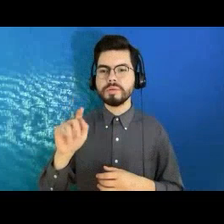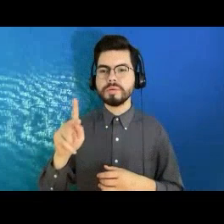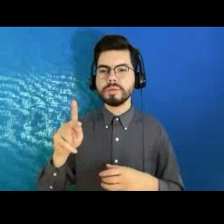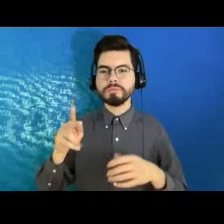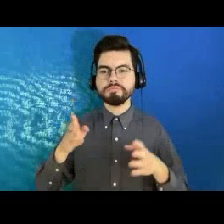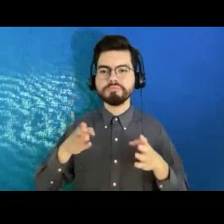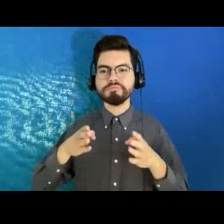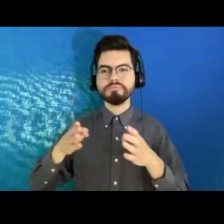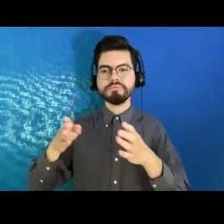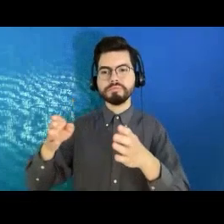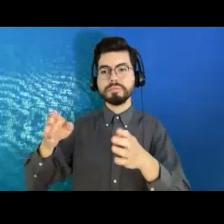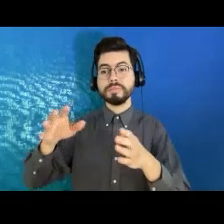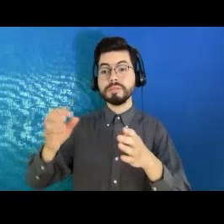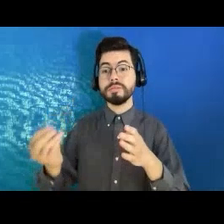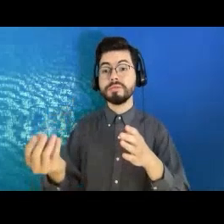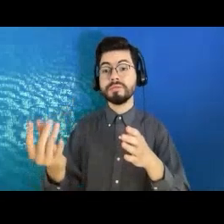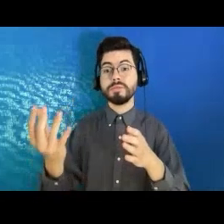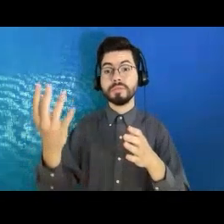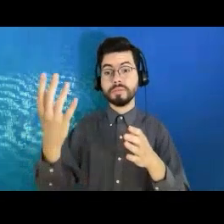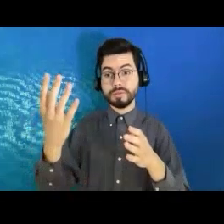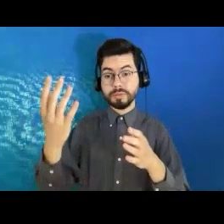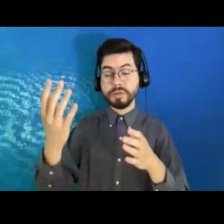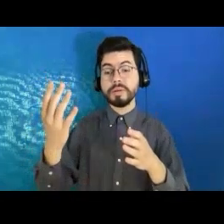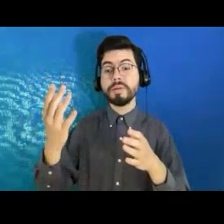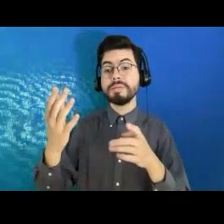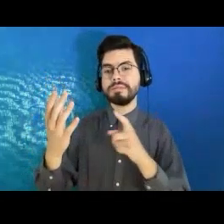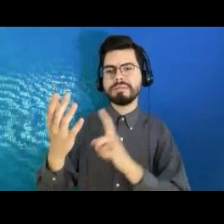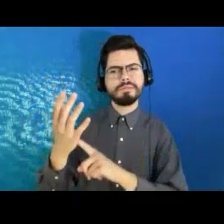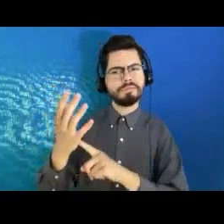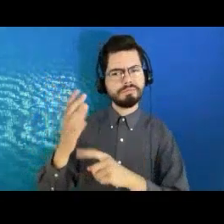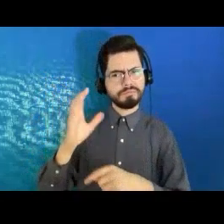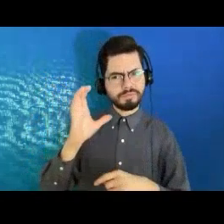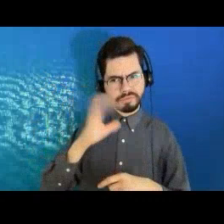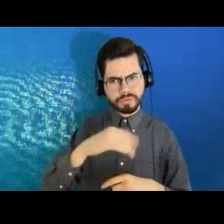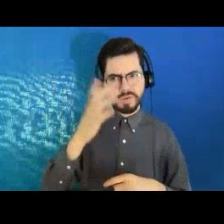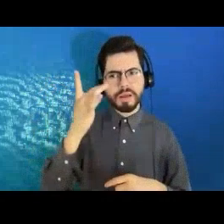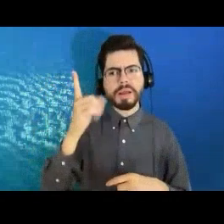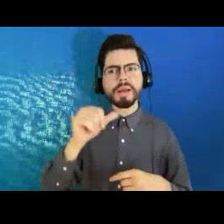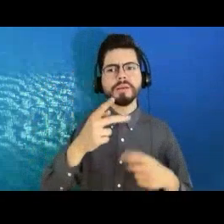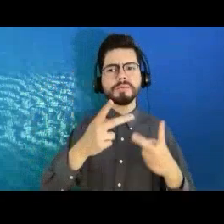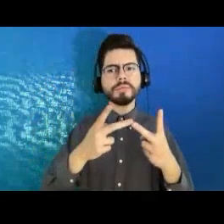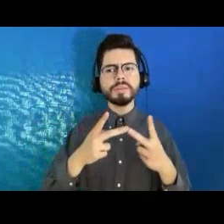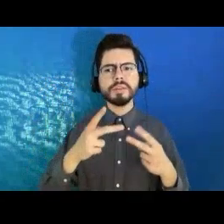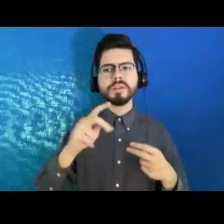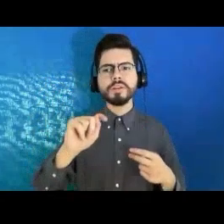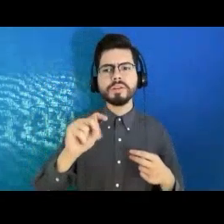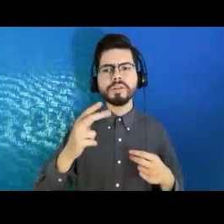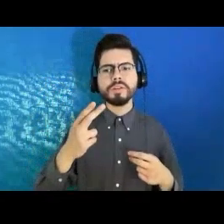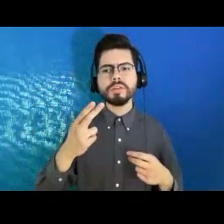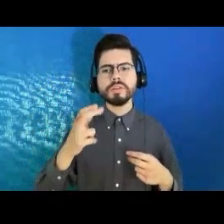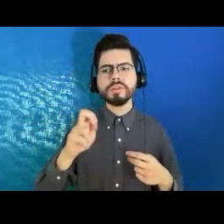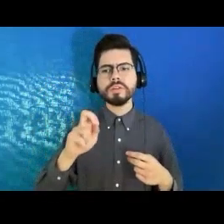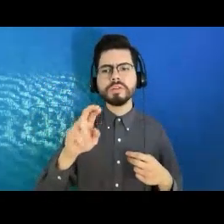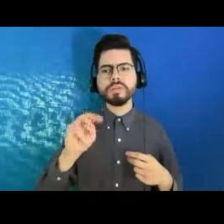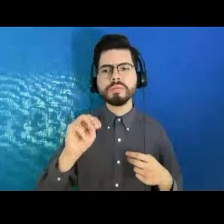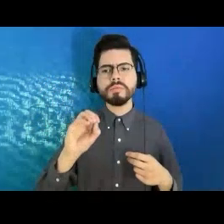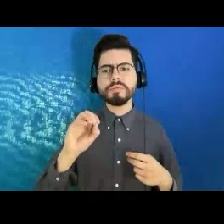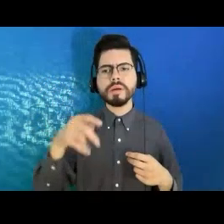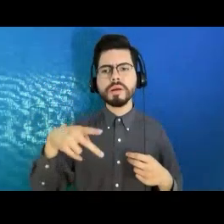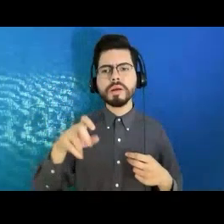the state is Thermopolis and then south of Thermopolis, but it just seemed